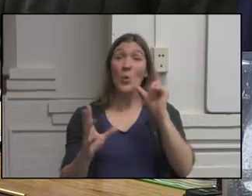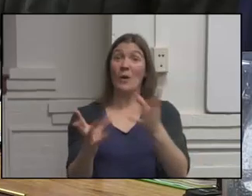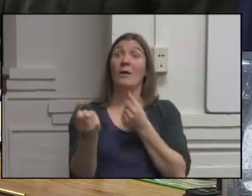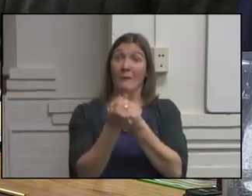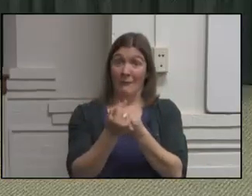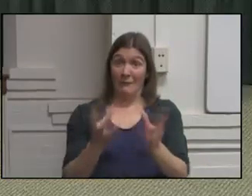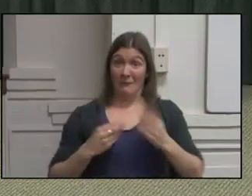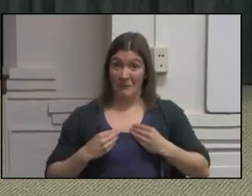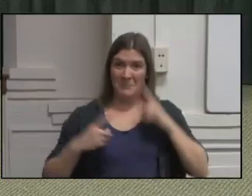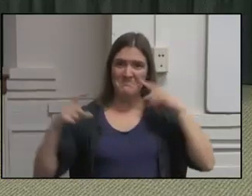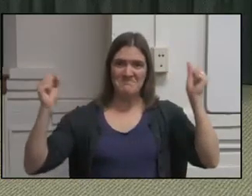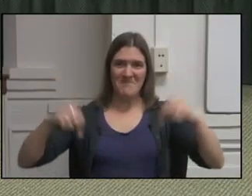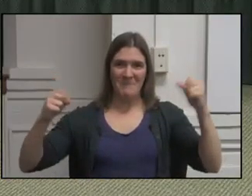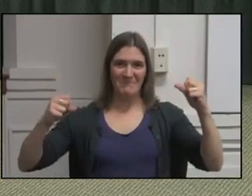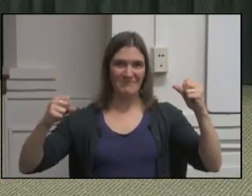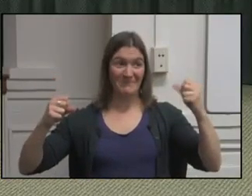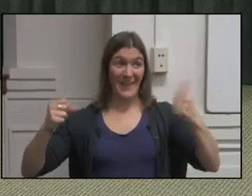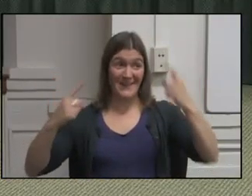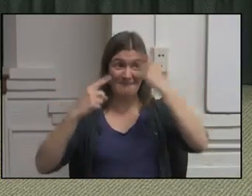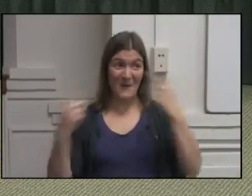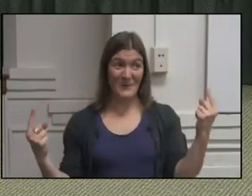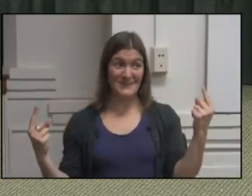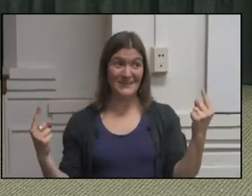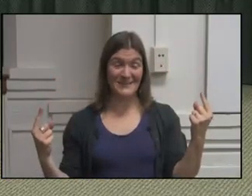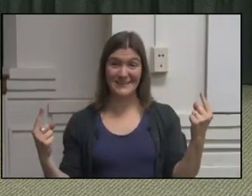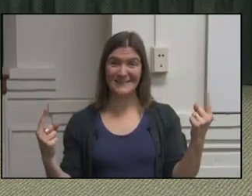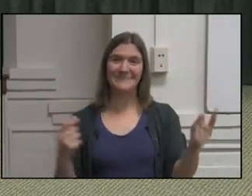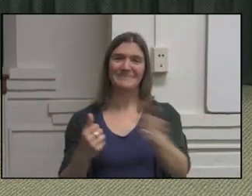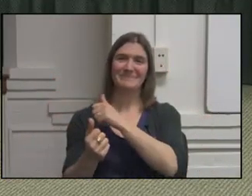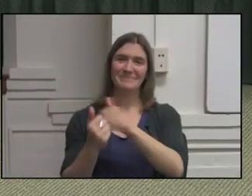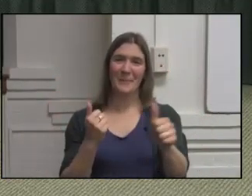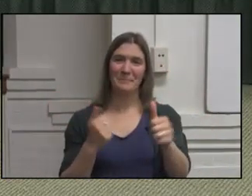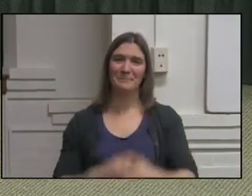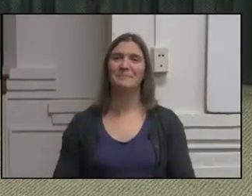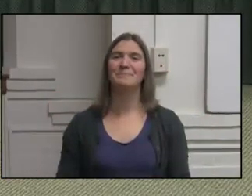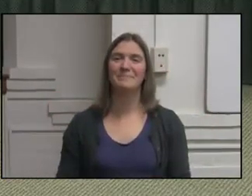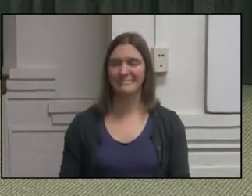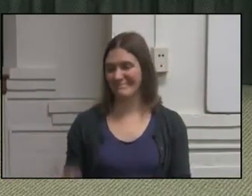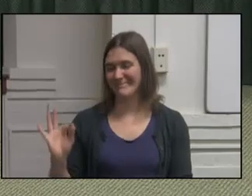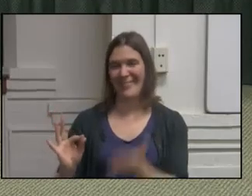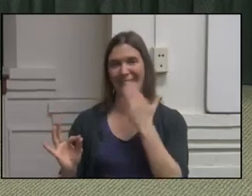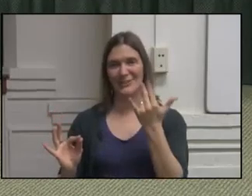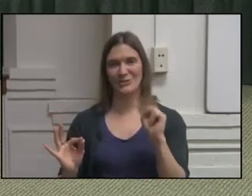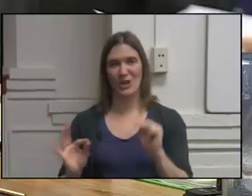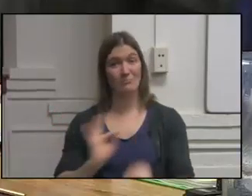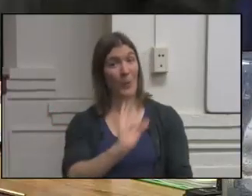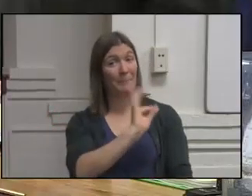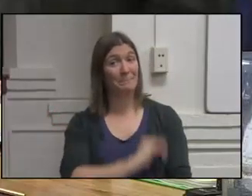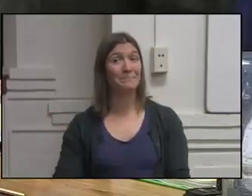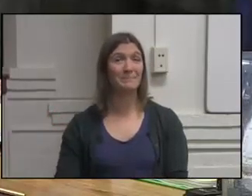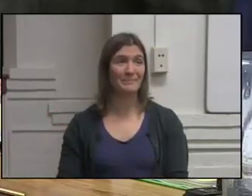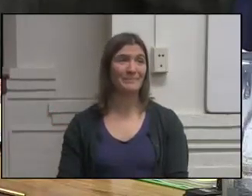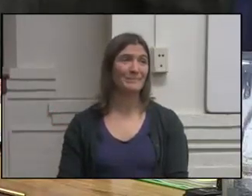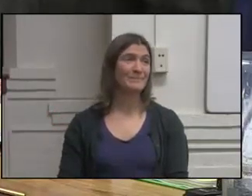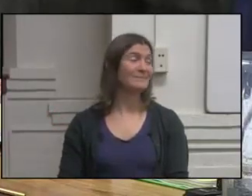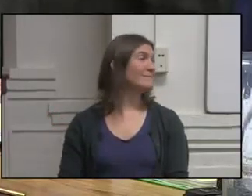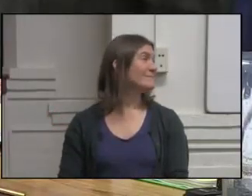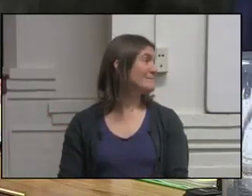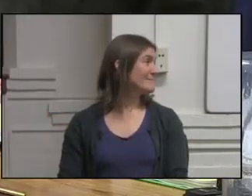favor? Aye. Aye. Aye. Any opposed? Motion carries. Thanks, John. You're welcome.